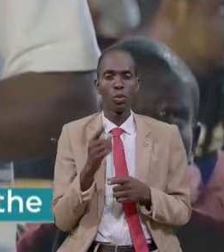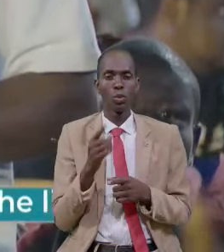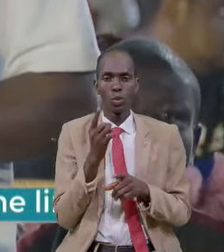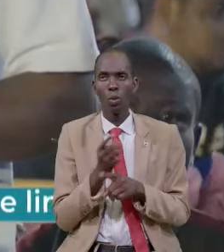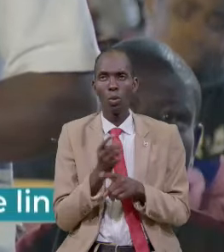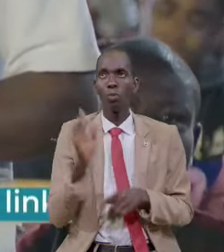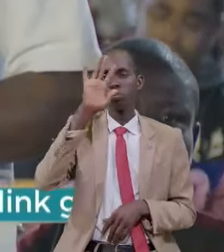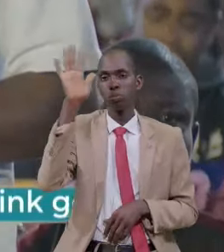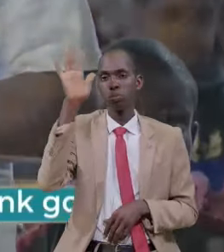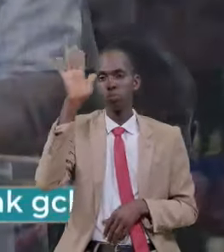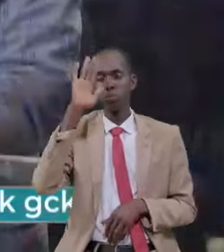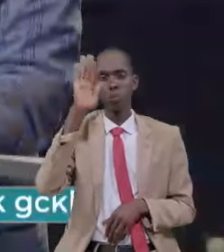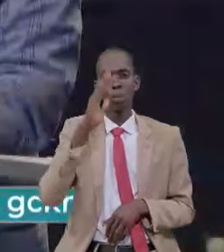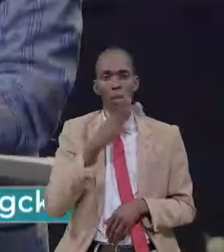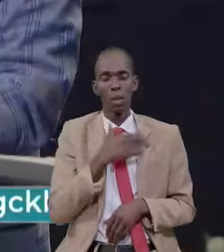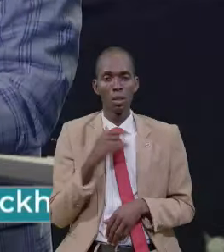come around.